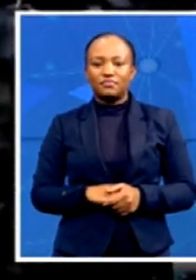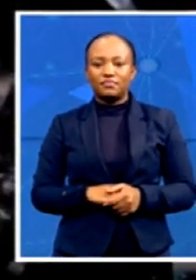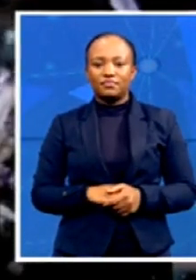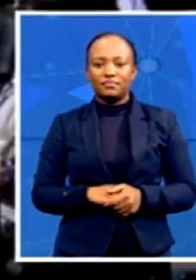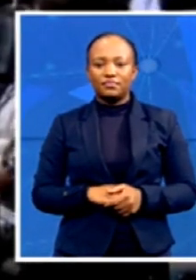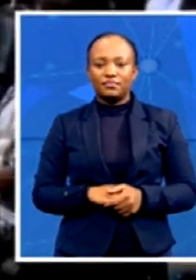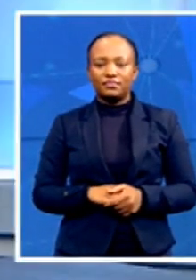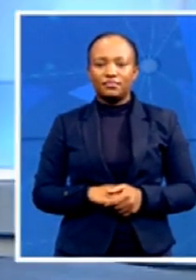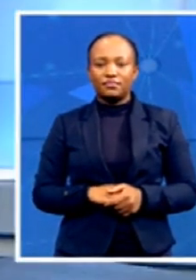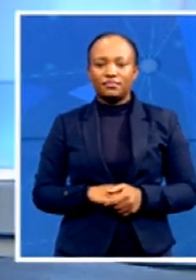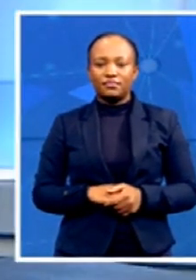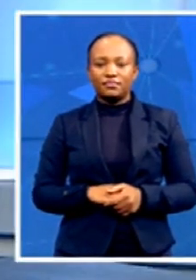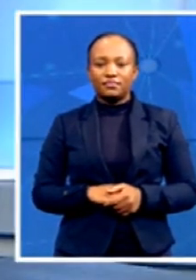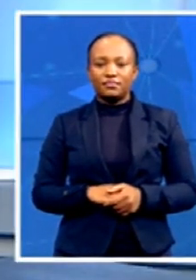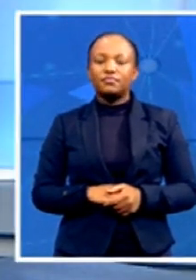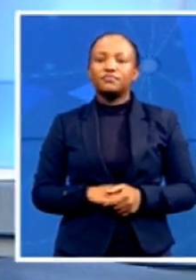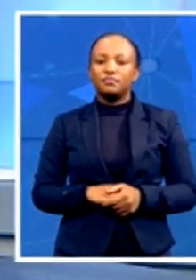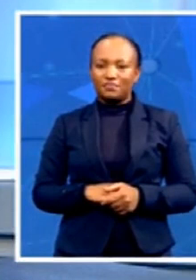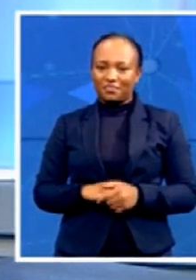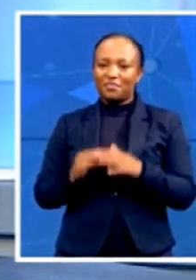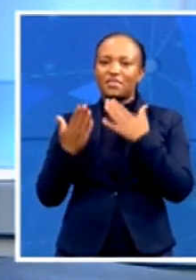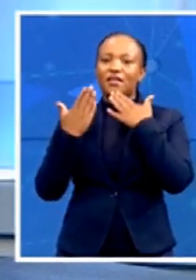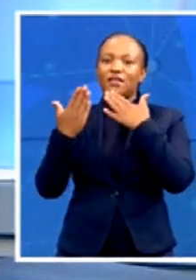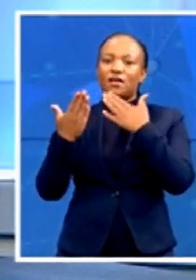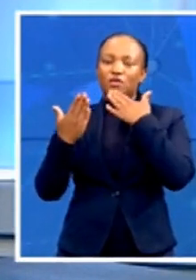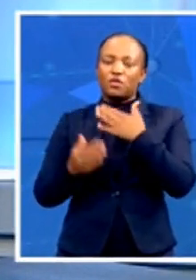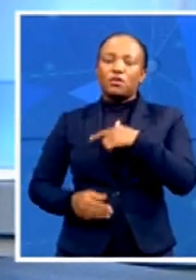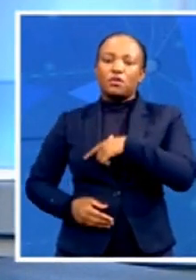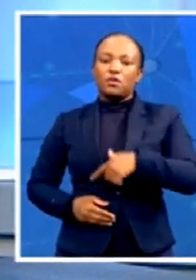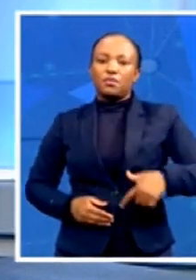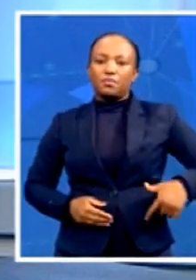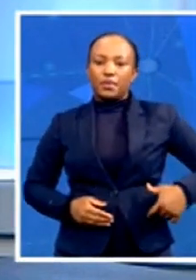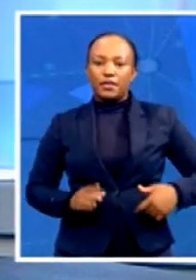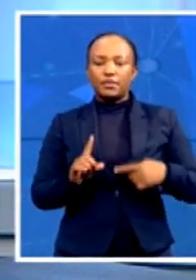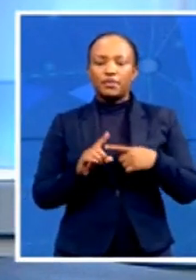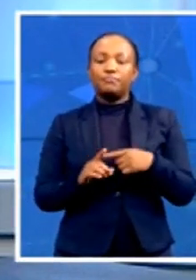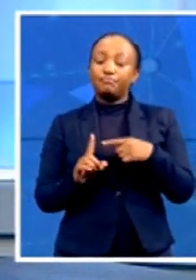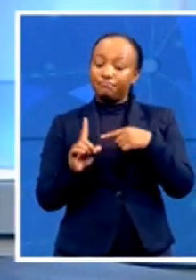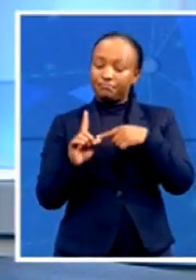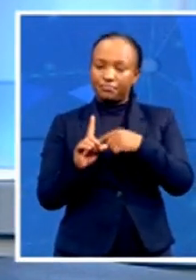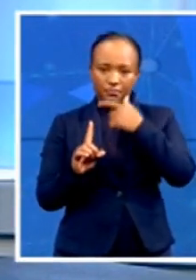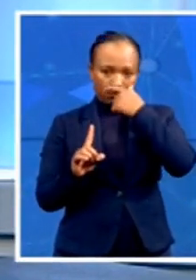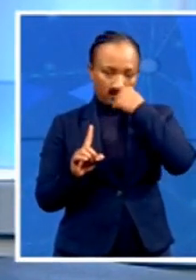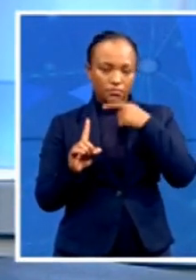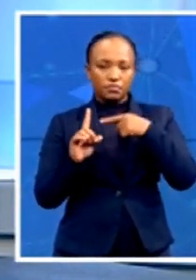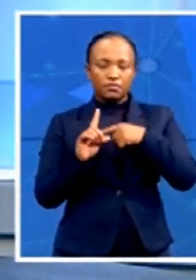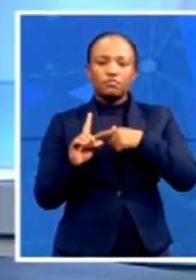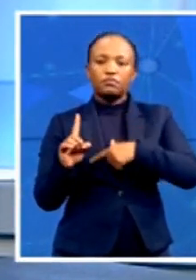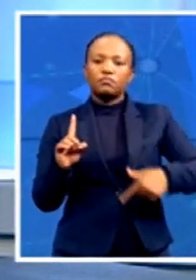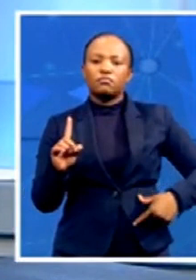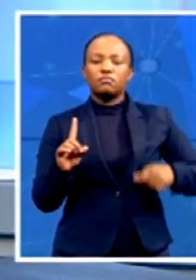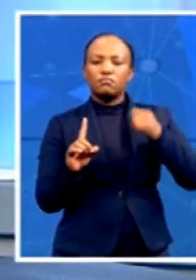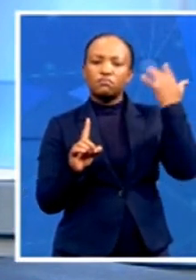Thank you, Mr. President, for the Well, President Cyril Ramaphosa speaking at the second Sustainable Infrastructure Development Symposium